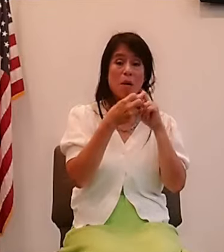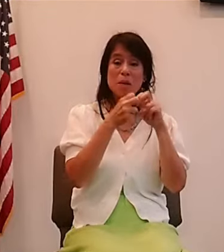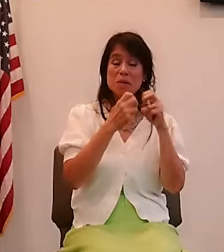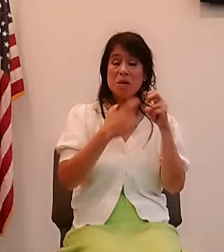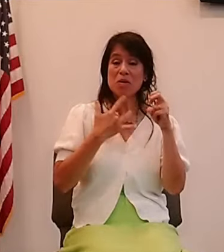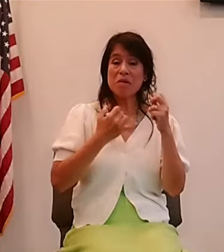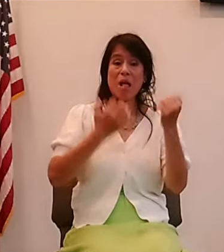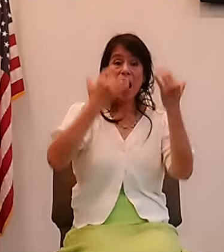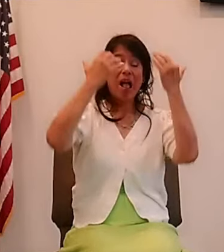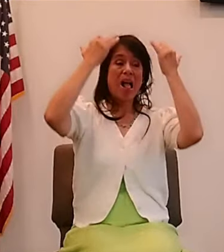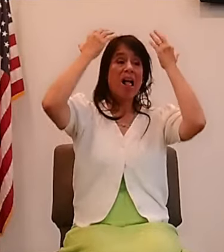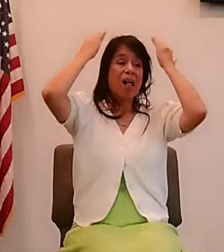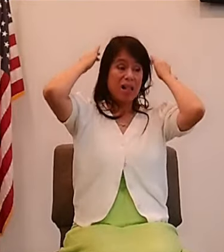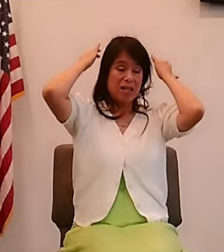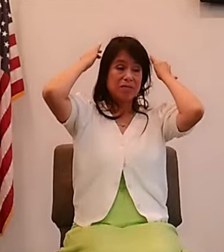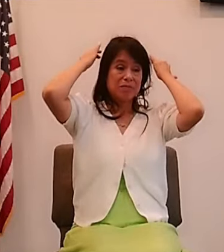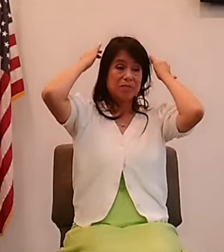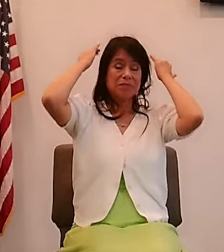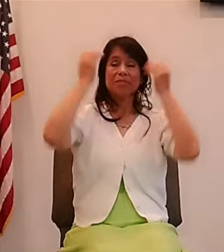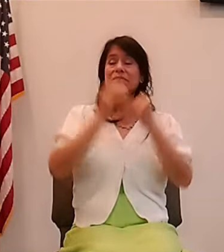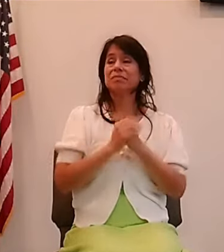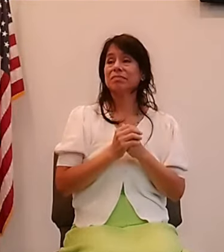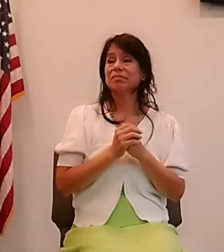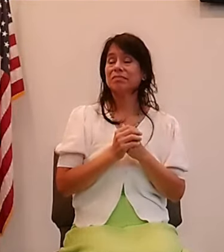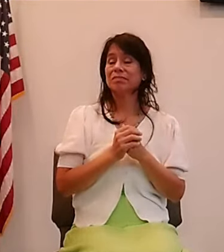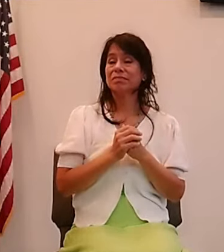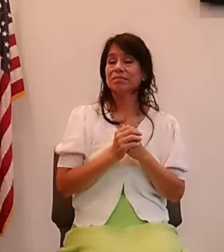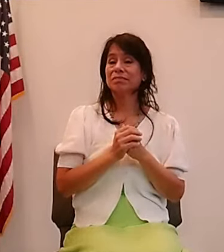under. These are the high seas of life.